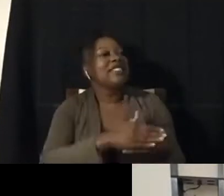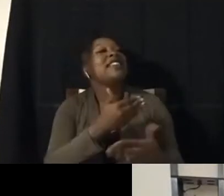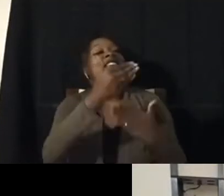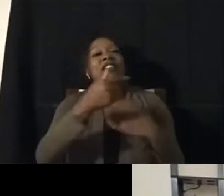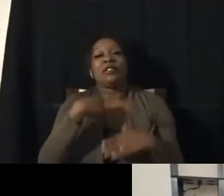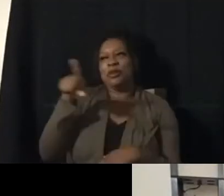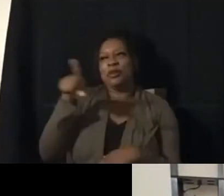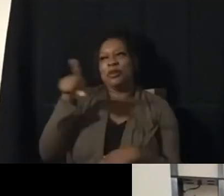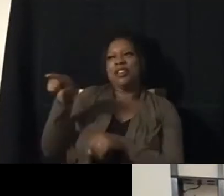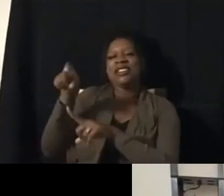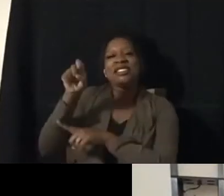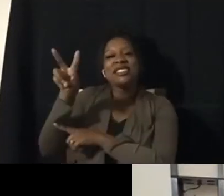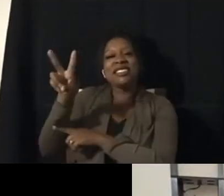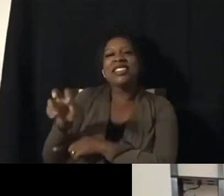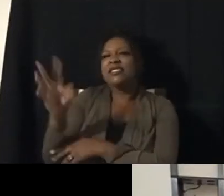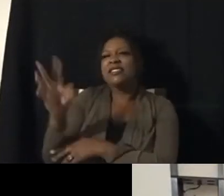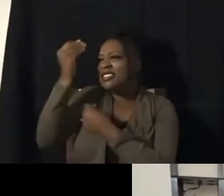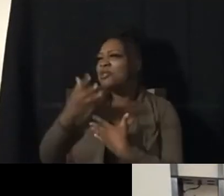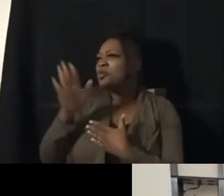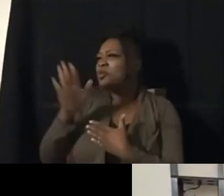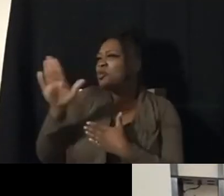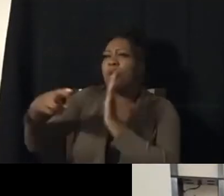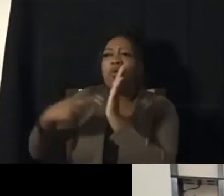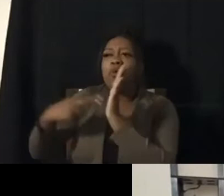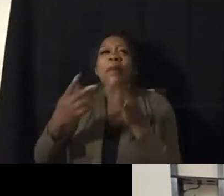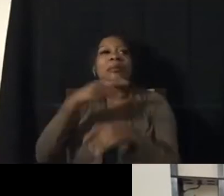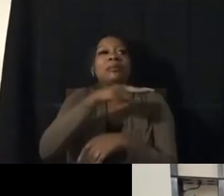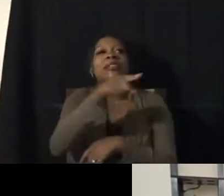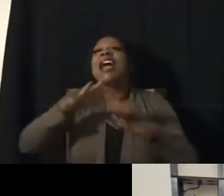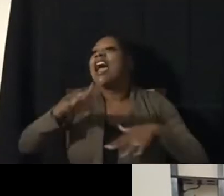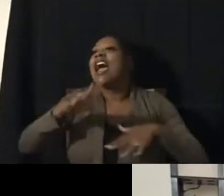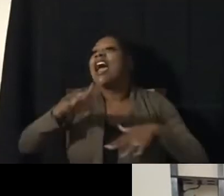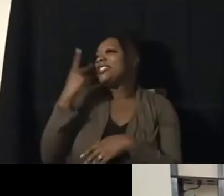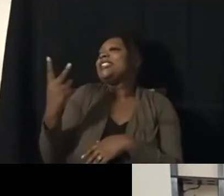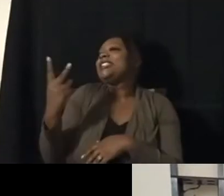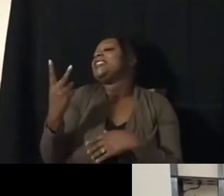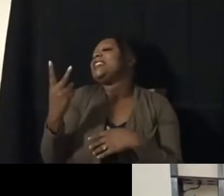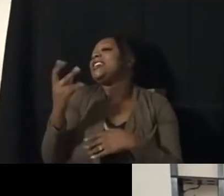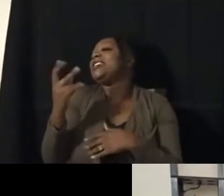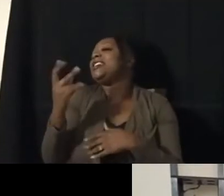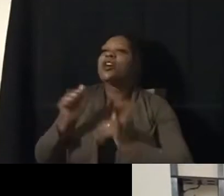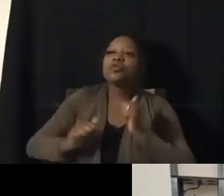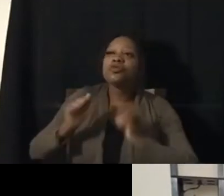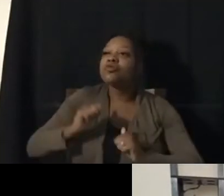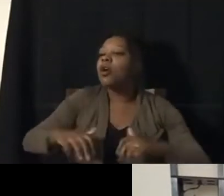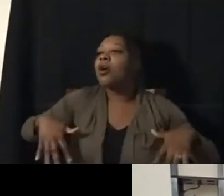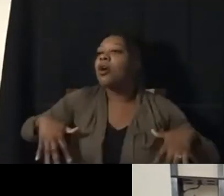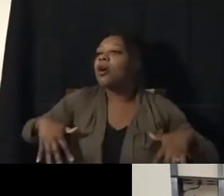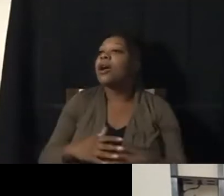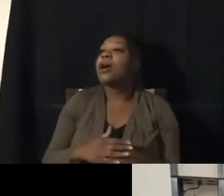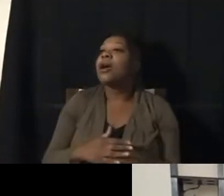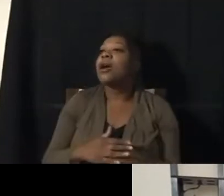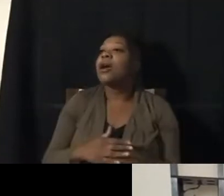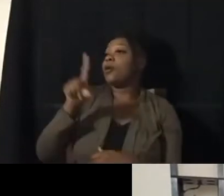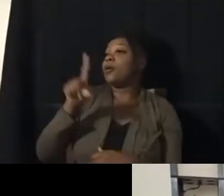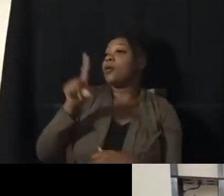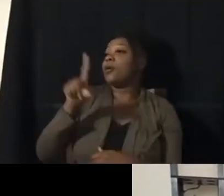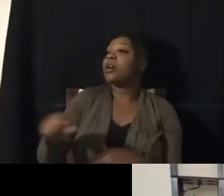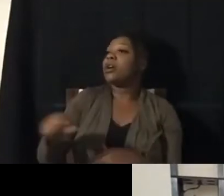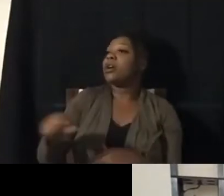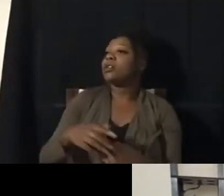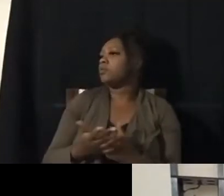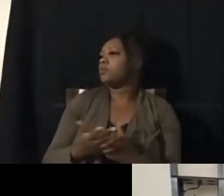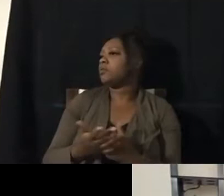about your role for maybe people that haven't had a chance to see it. And my question is, what do you hope that it